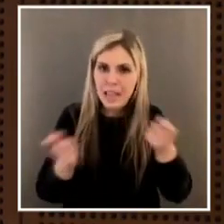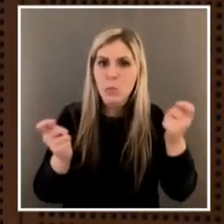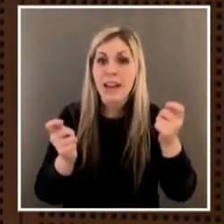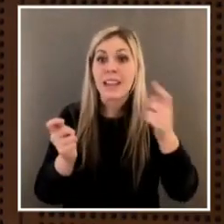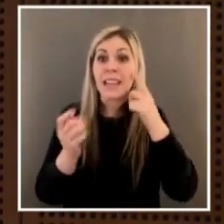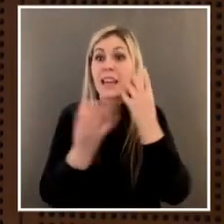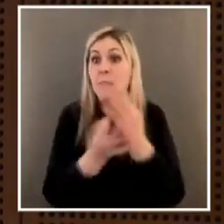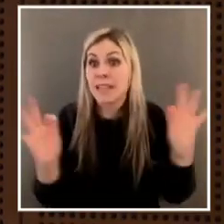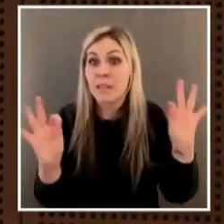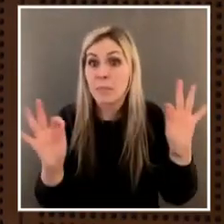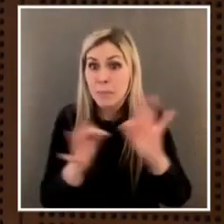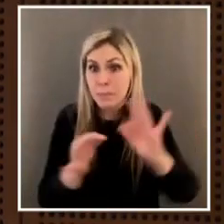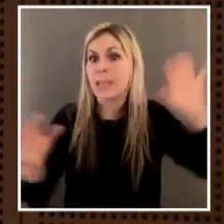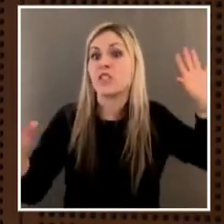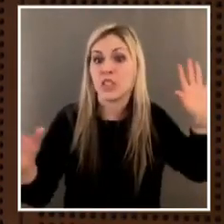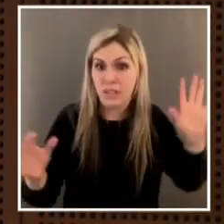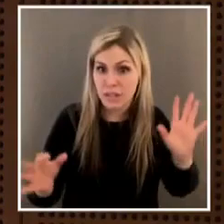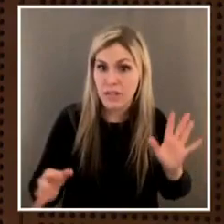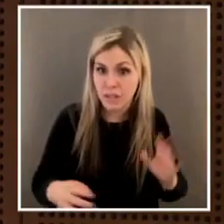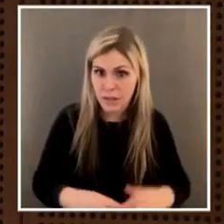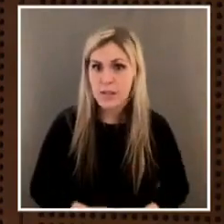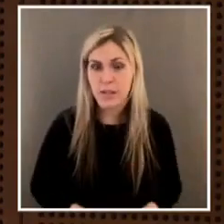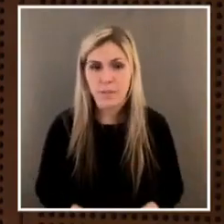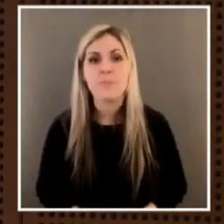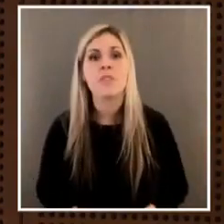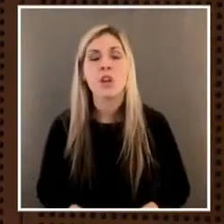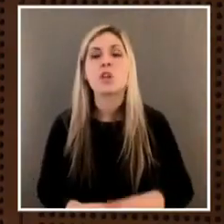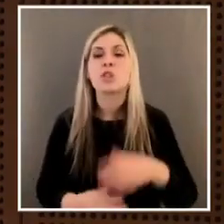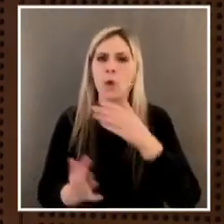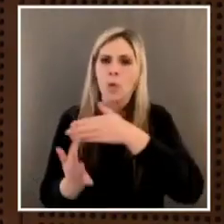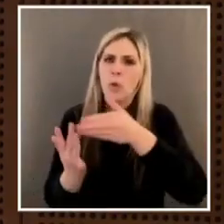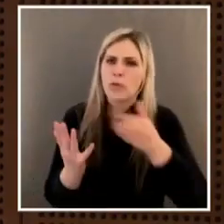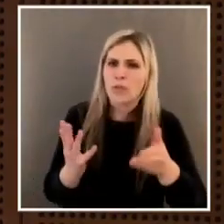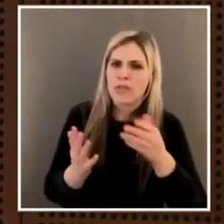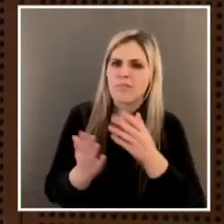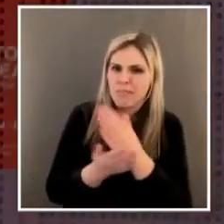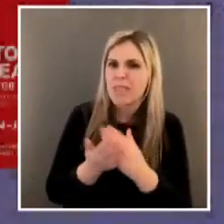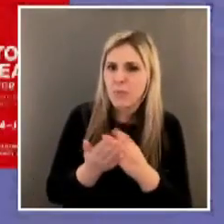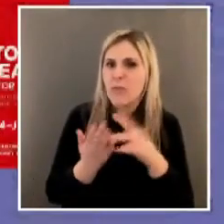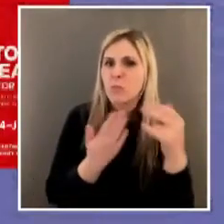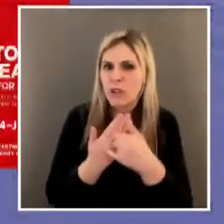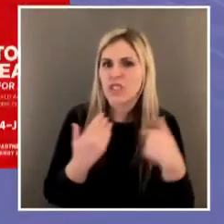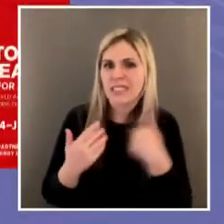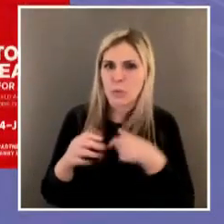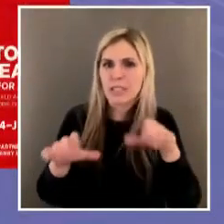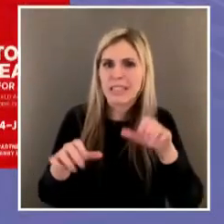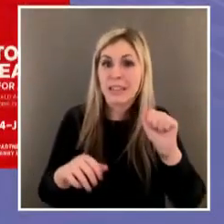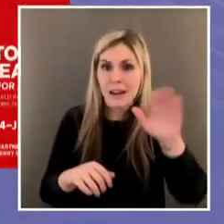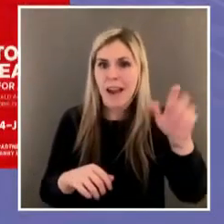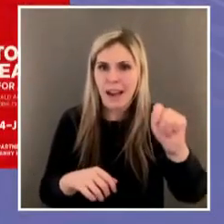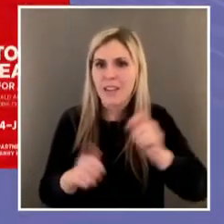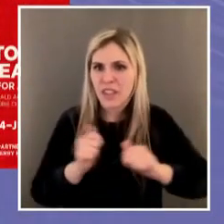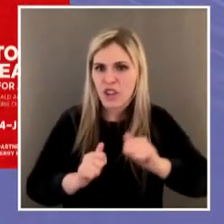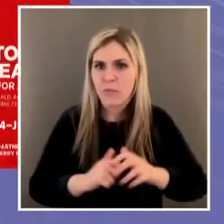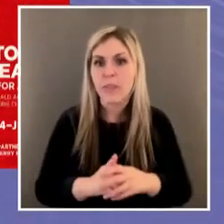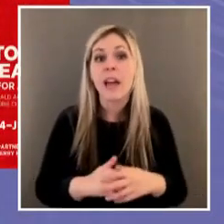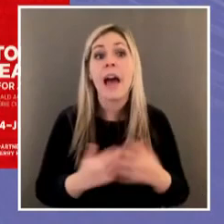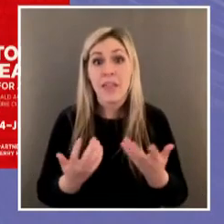emancipation. So these are some of the projects that we did at ACT. And then we left